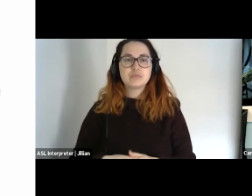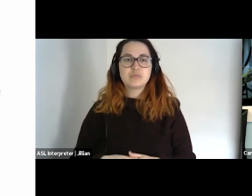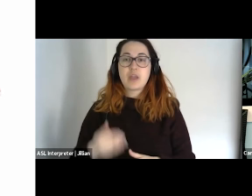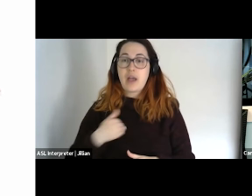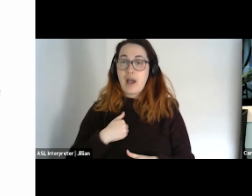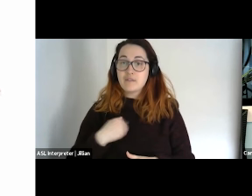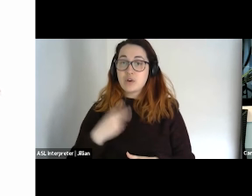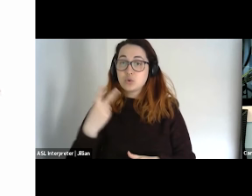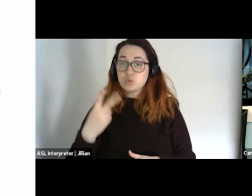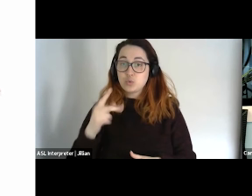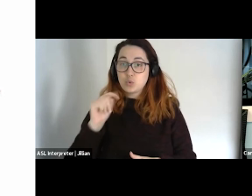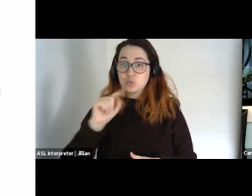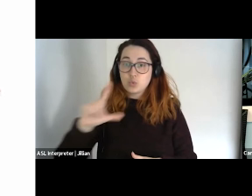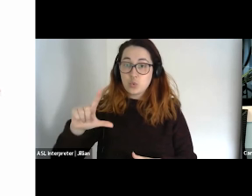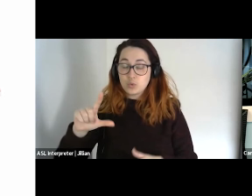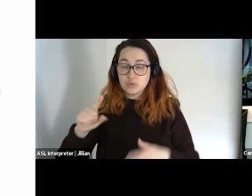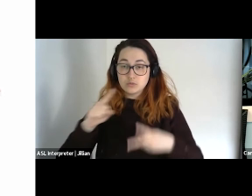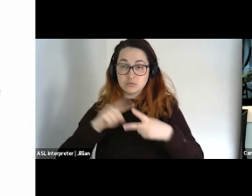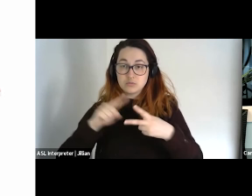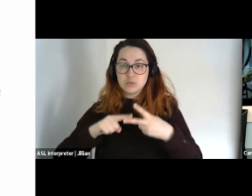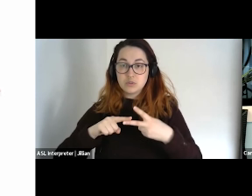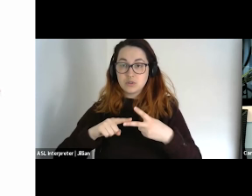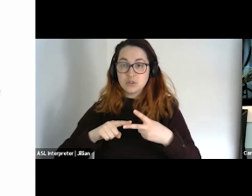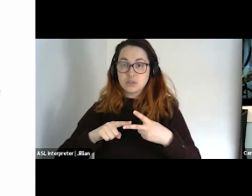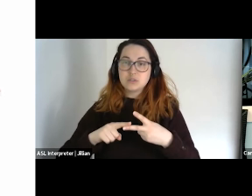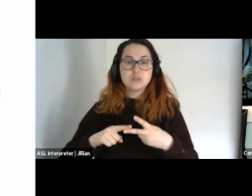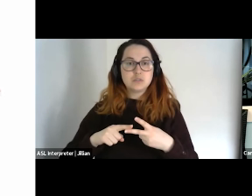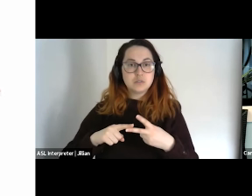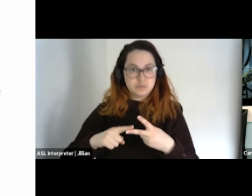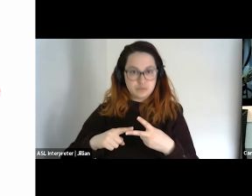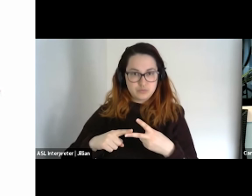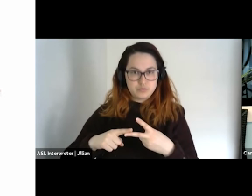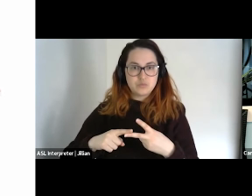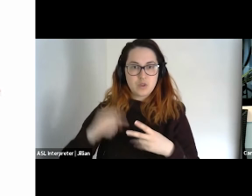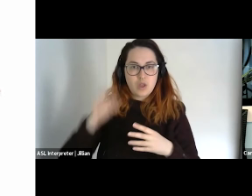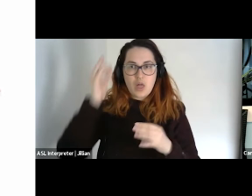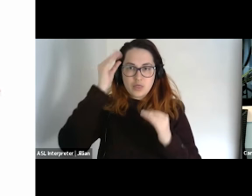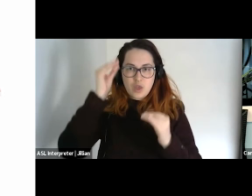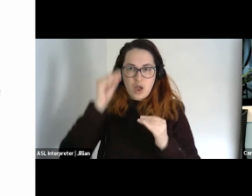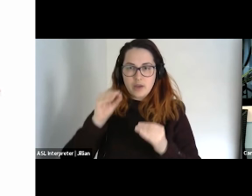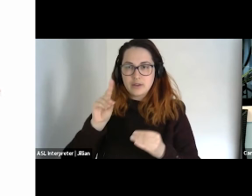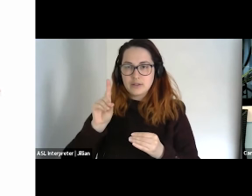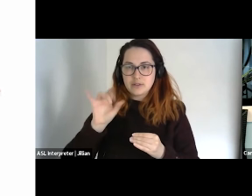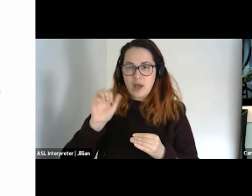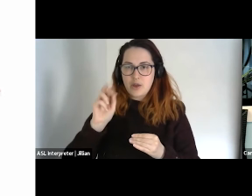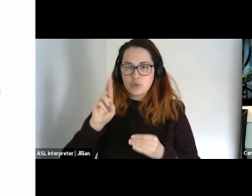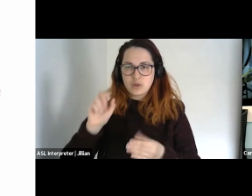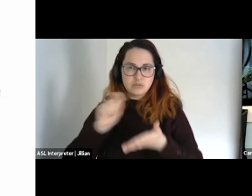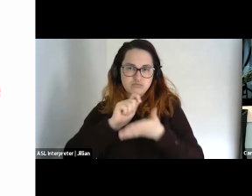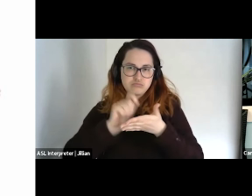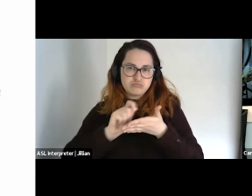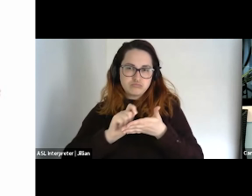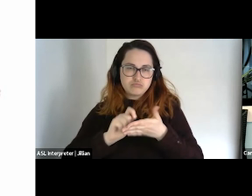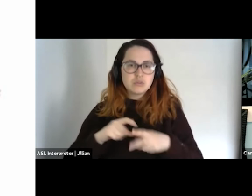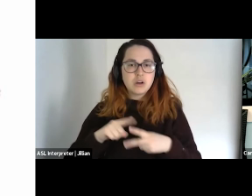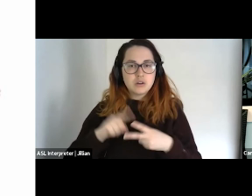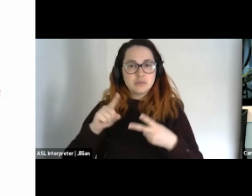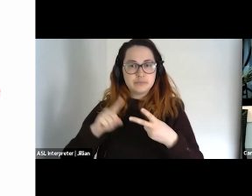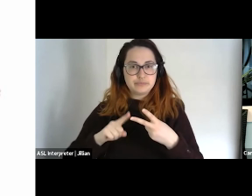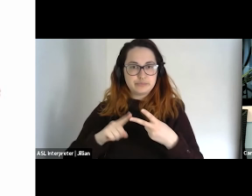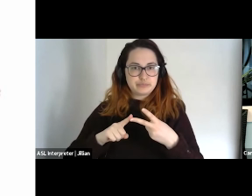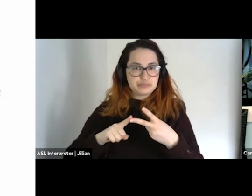tools. The first is thought diaries, and the second is behavioral experiments. And I'll also introduce you to when you